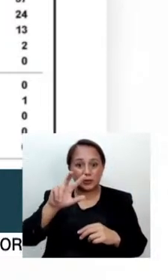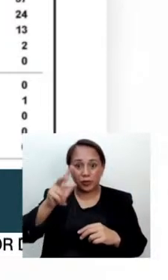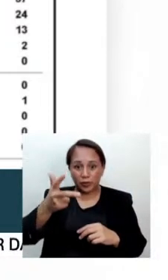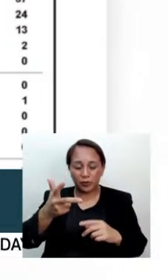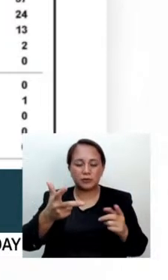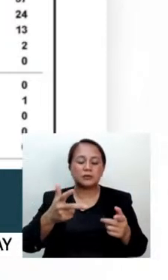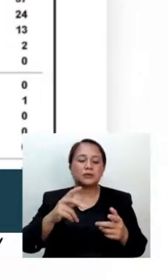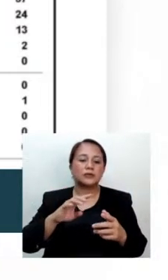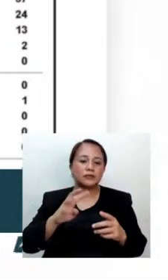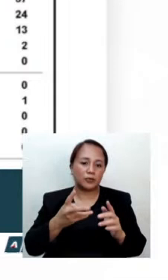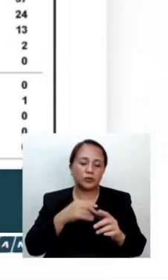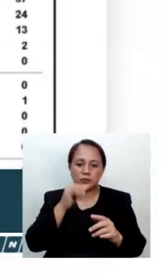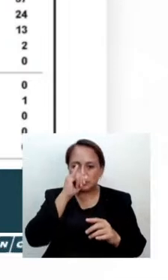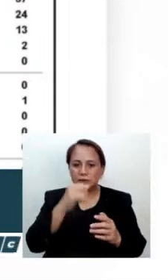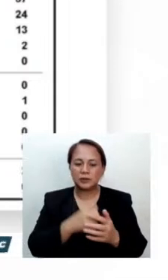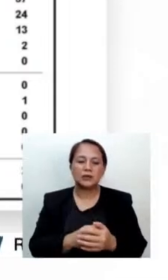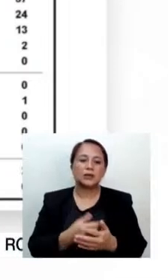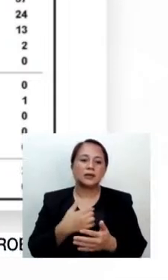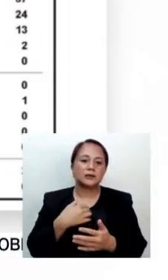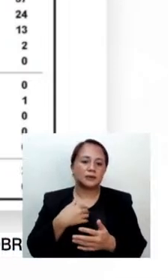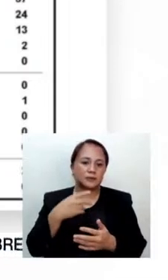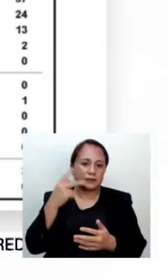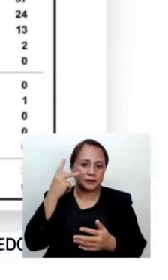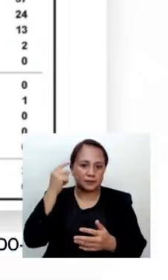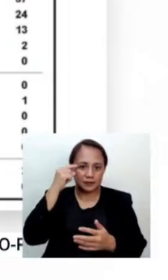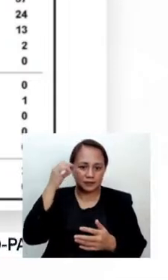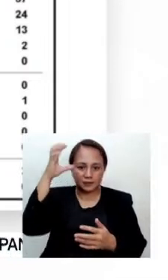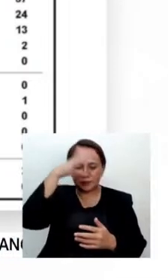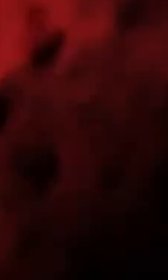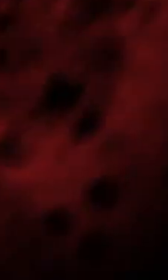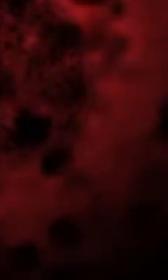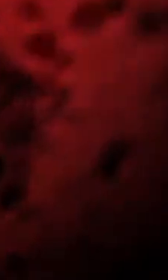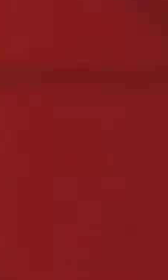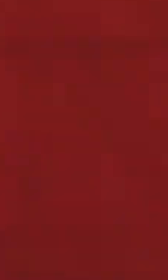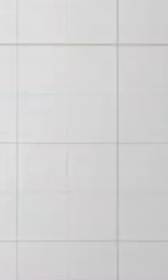Panfilo Lacson is at fifth.